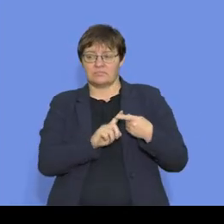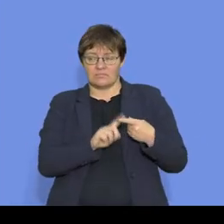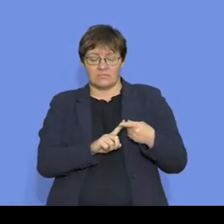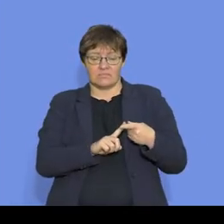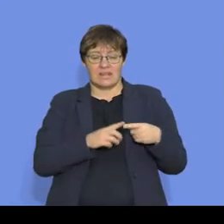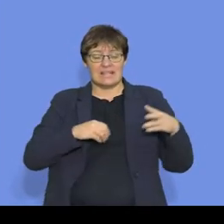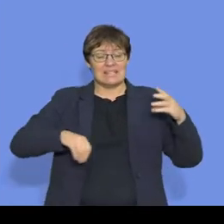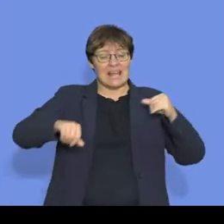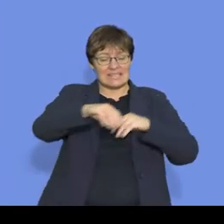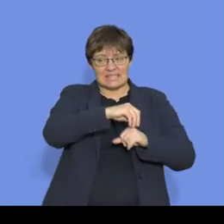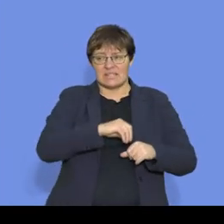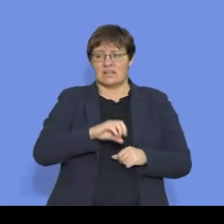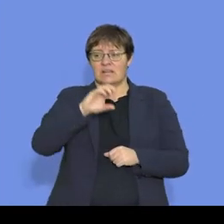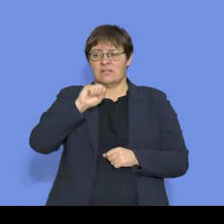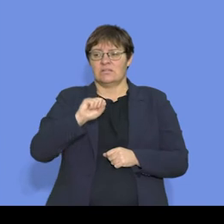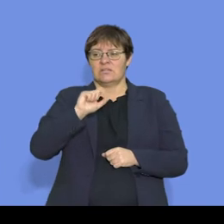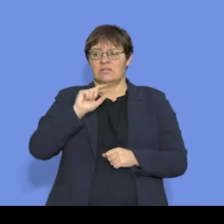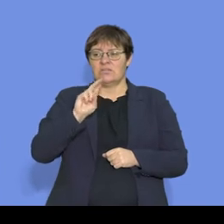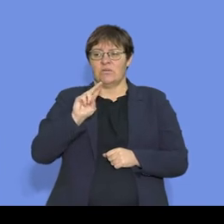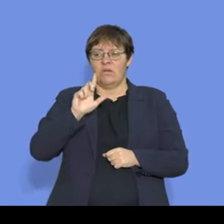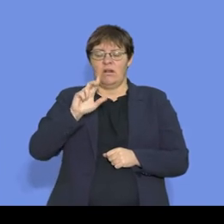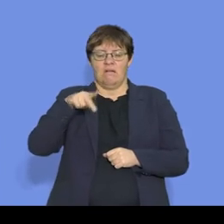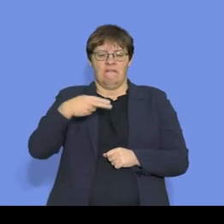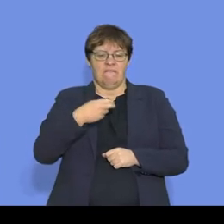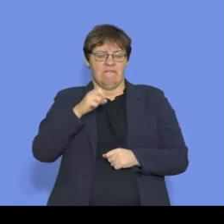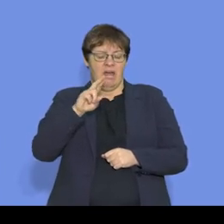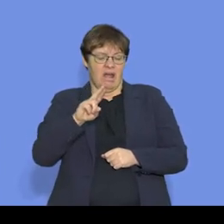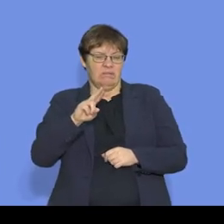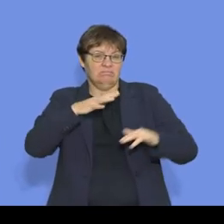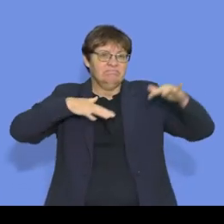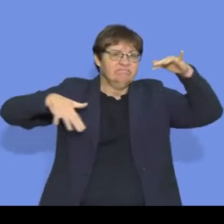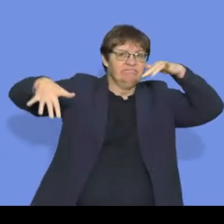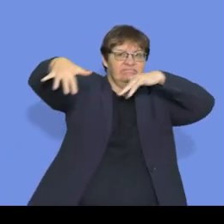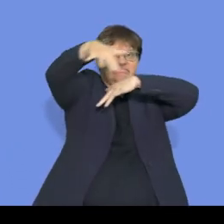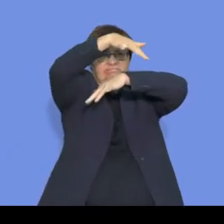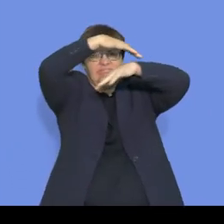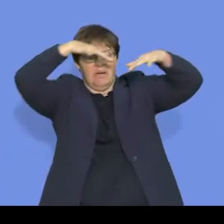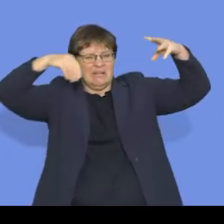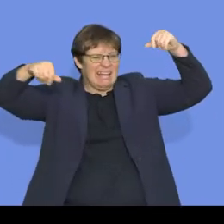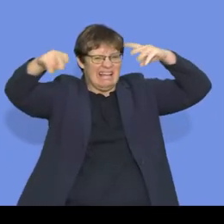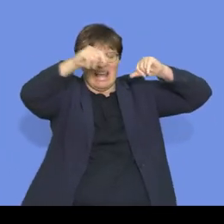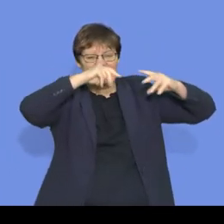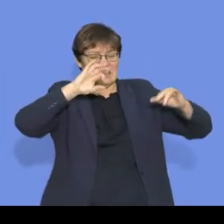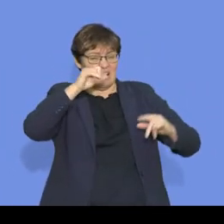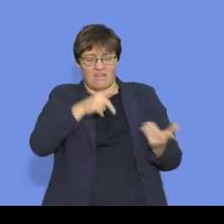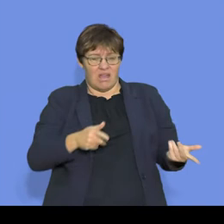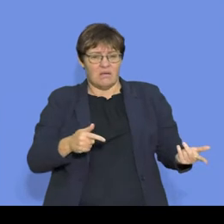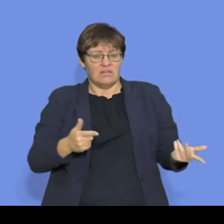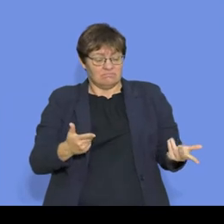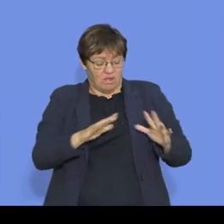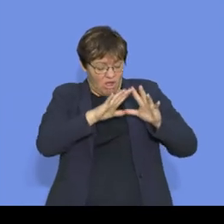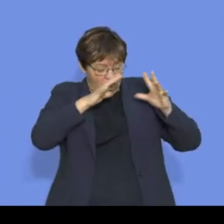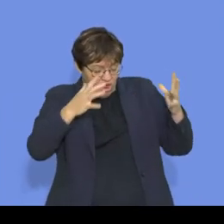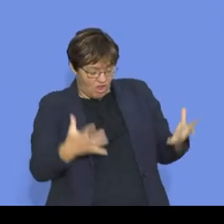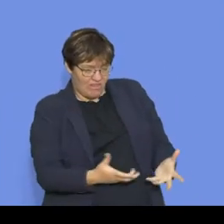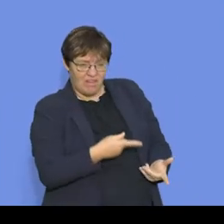dust and sulfur was thrown into the atmosphere, so much so that the